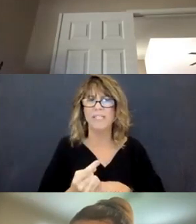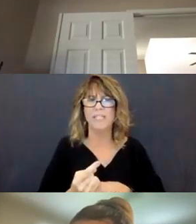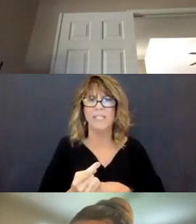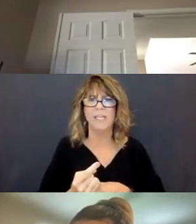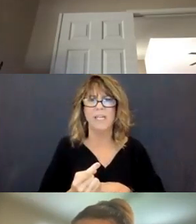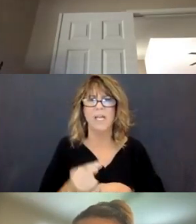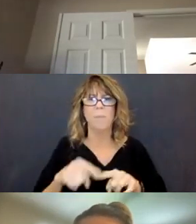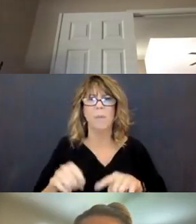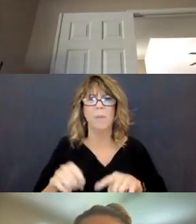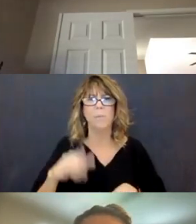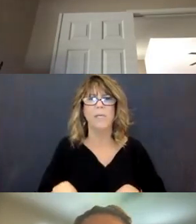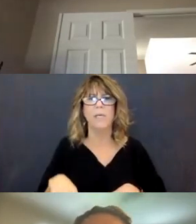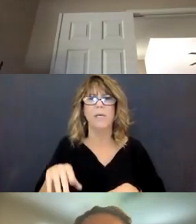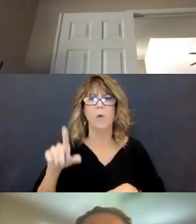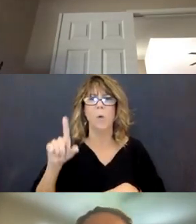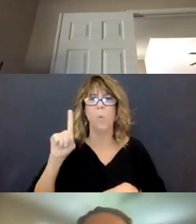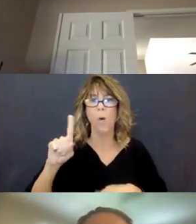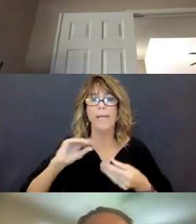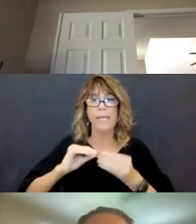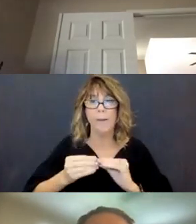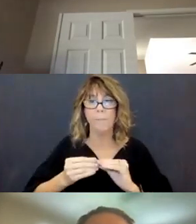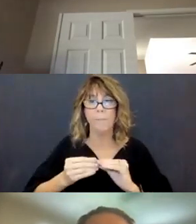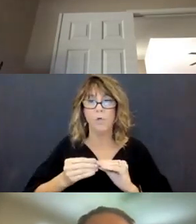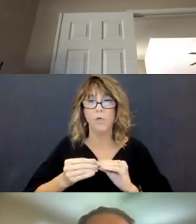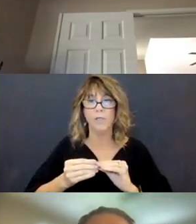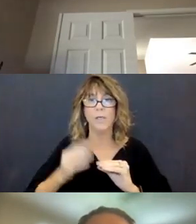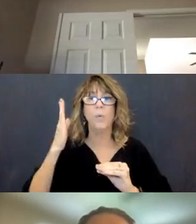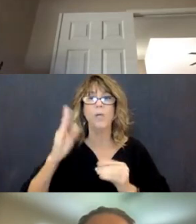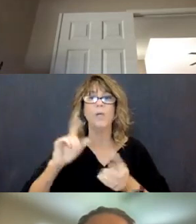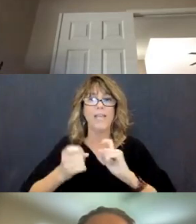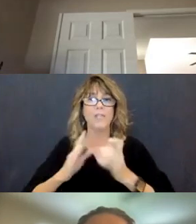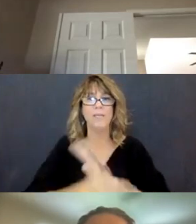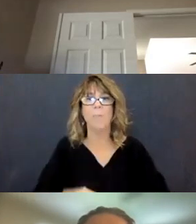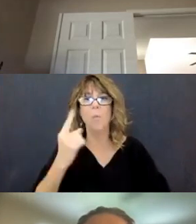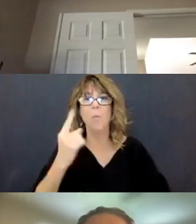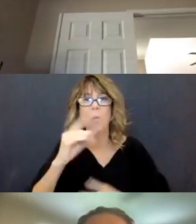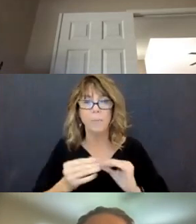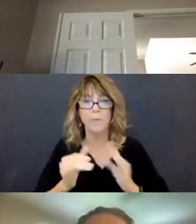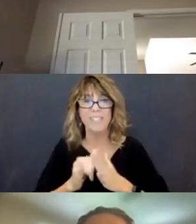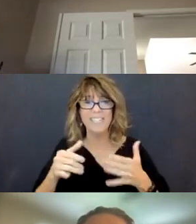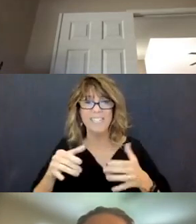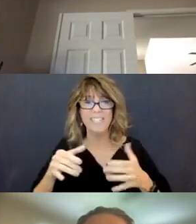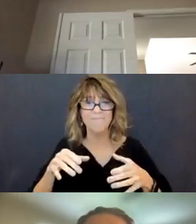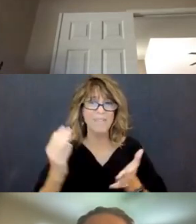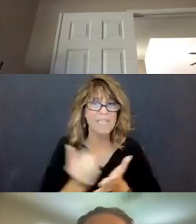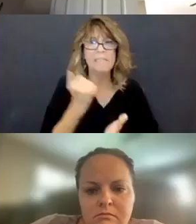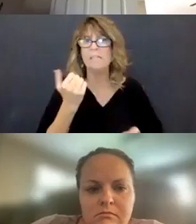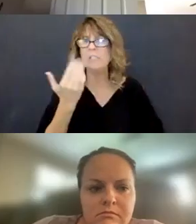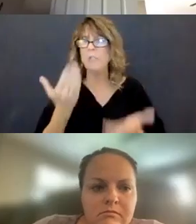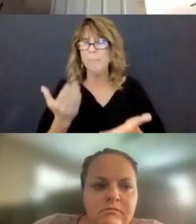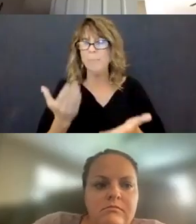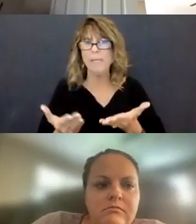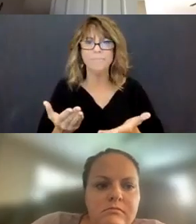it's going to be one number moving forward. Is this an opportunity to maybe make